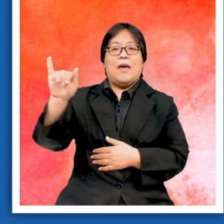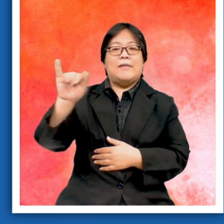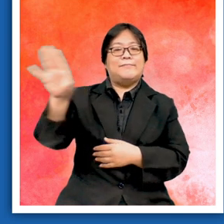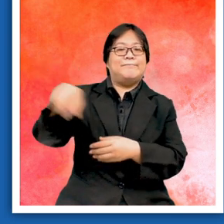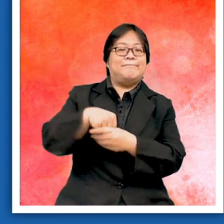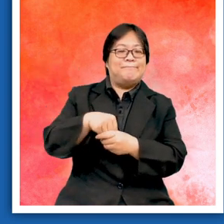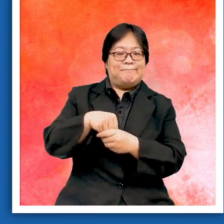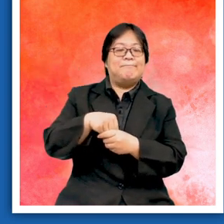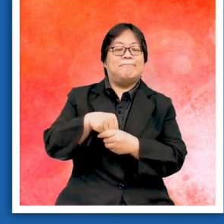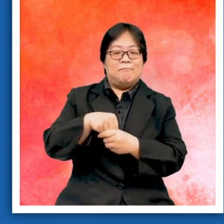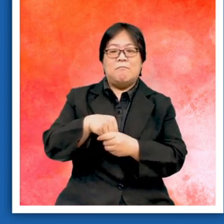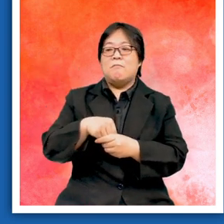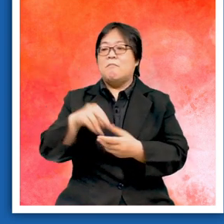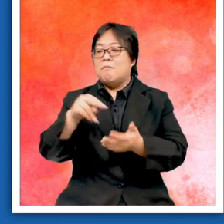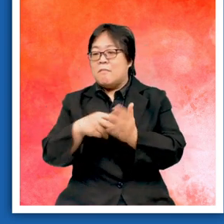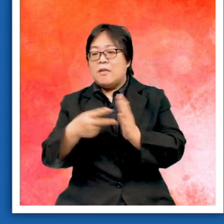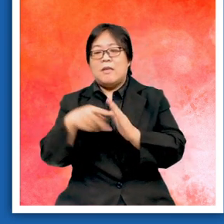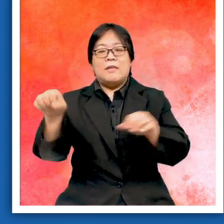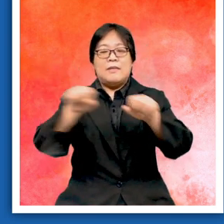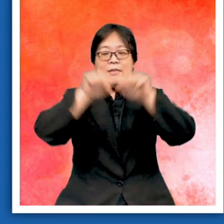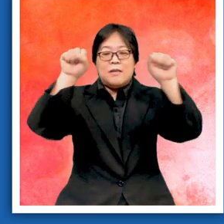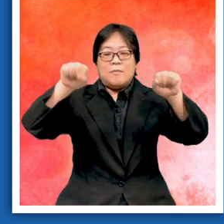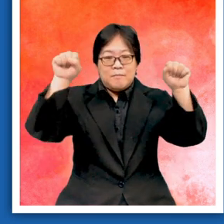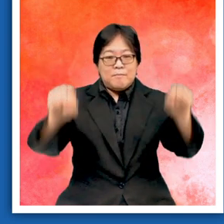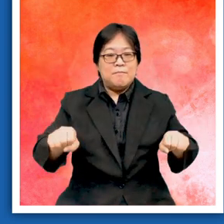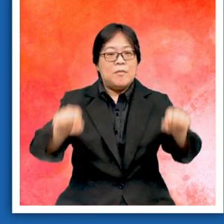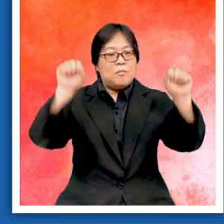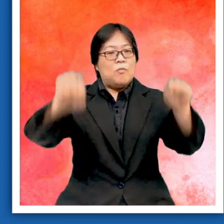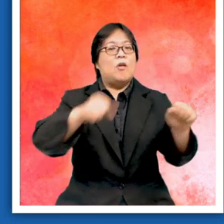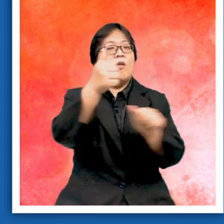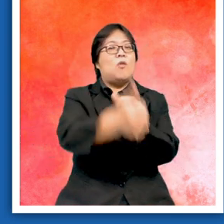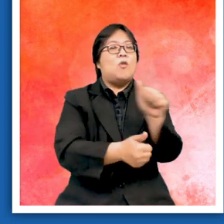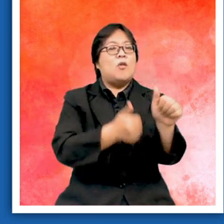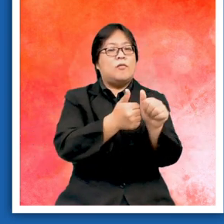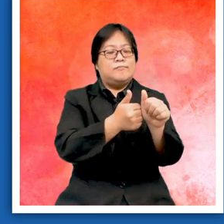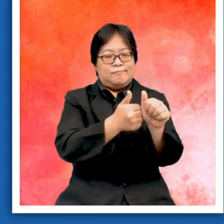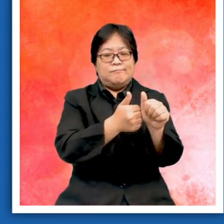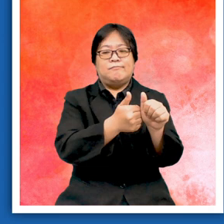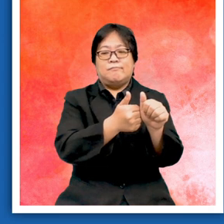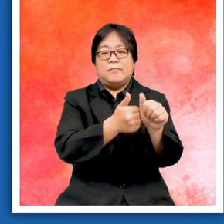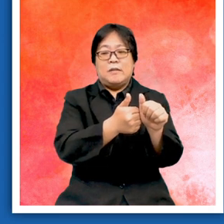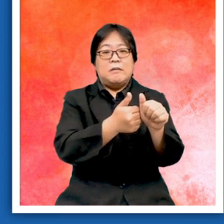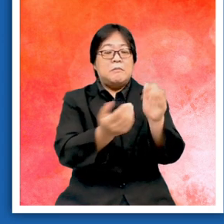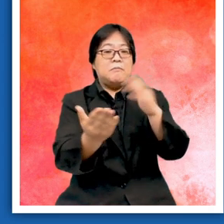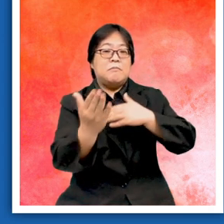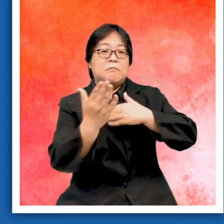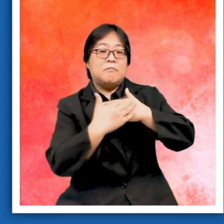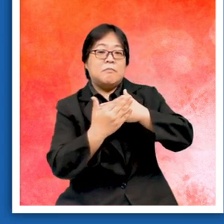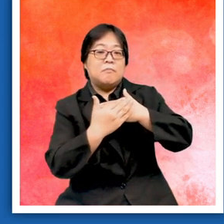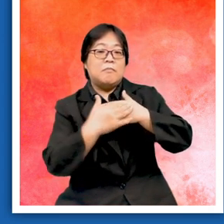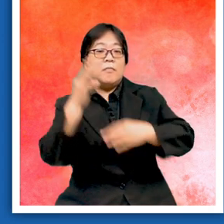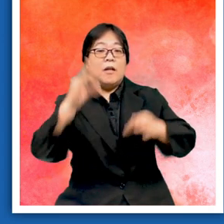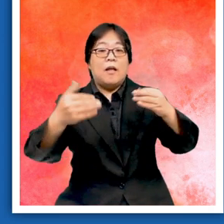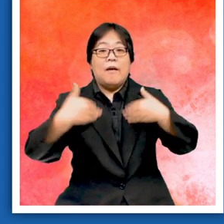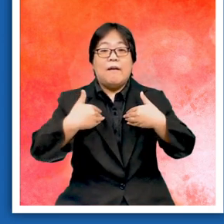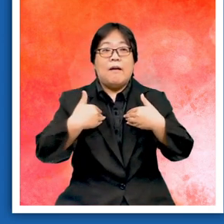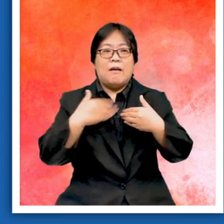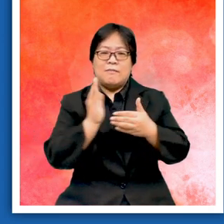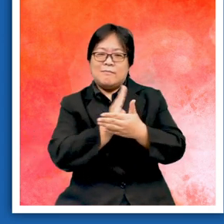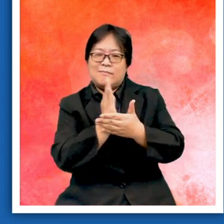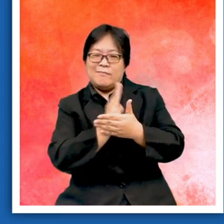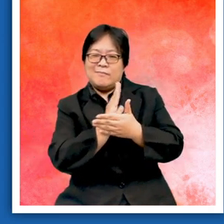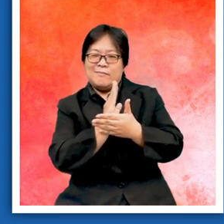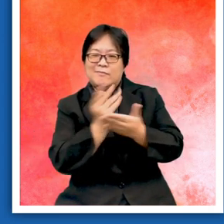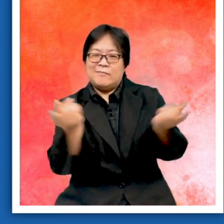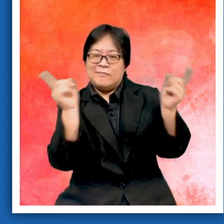that allow the system to automatically flag if there's any suspicious